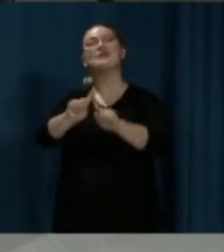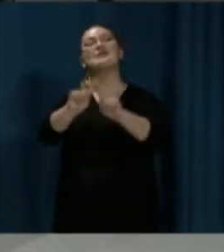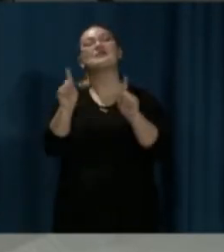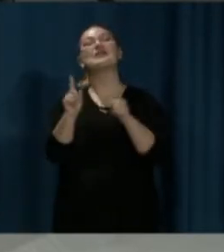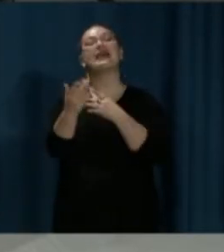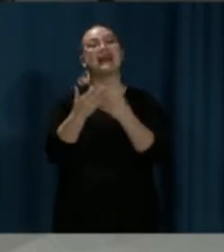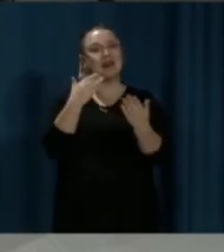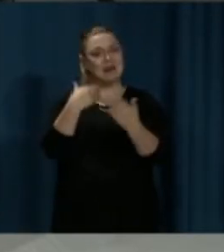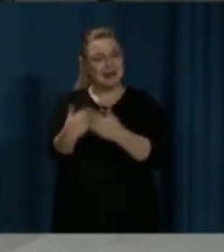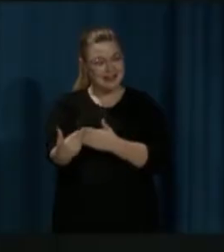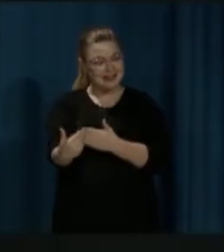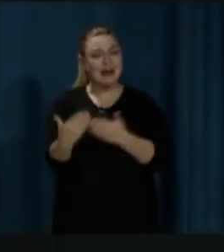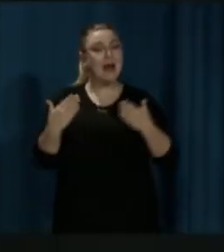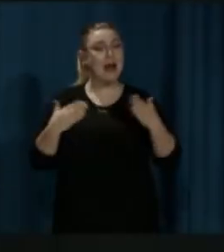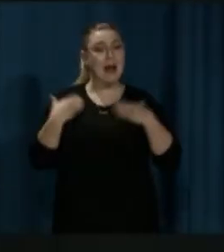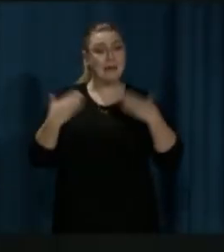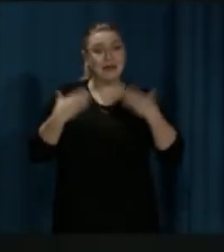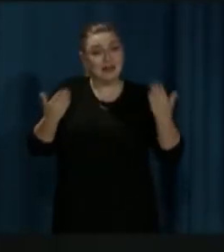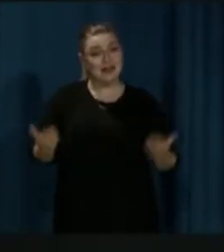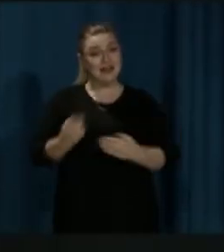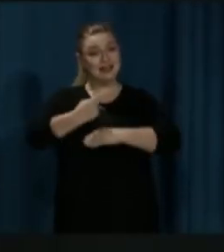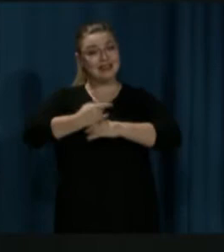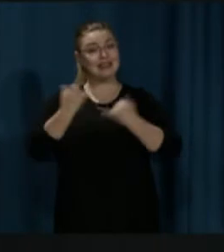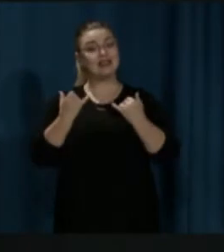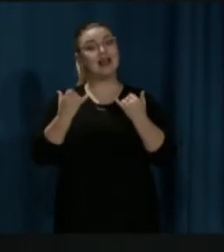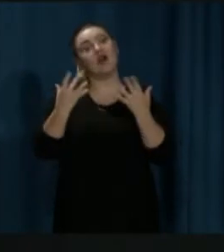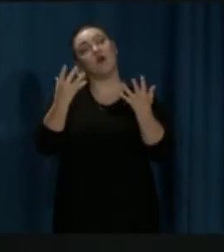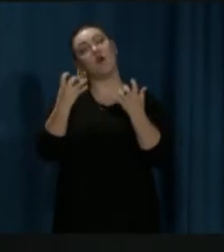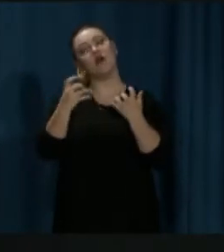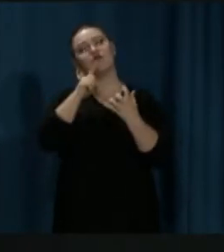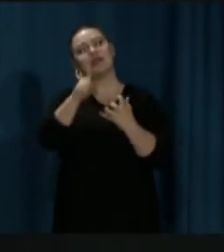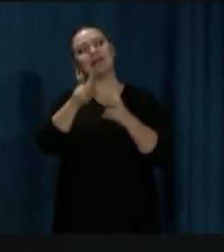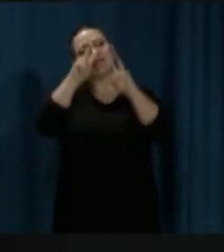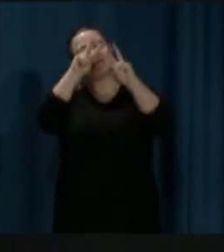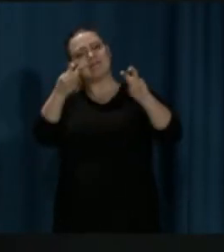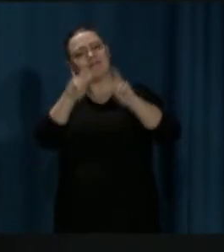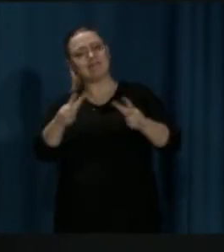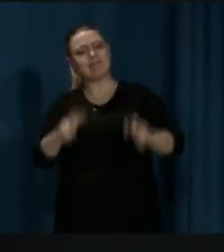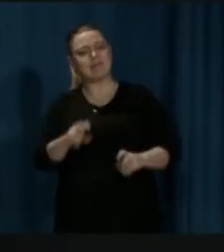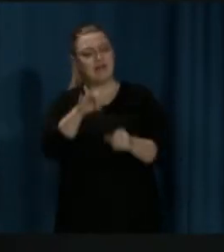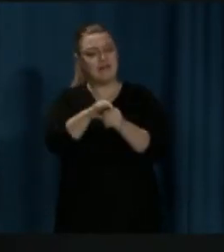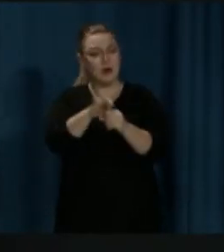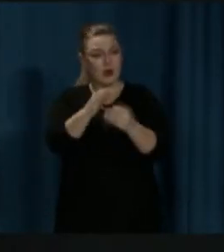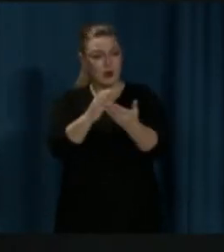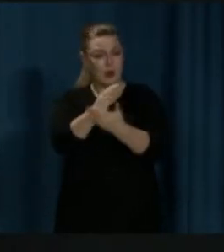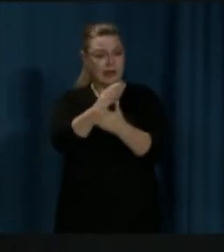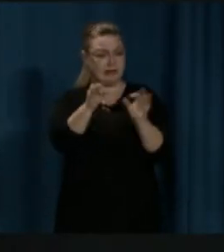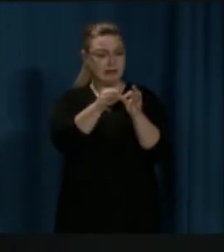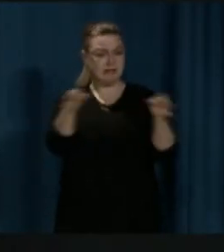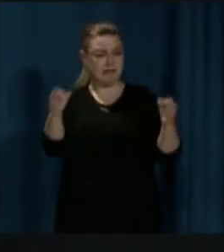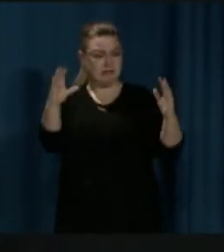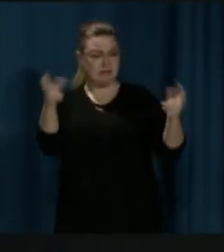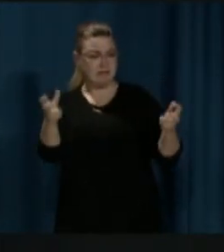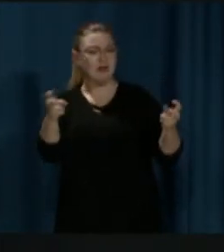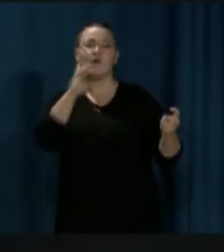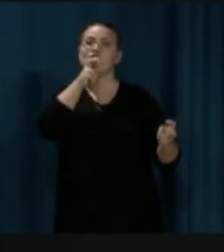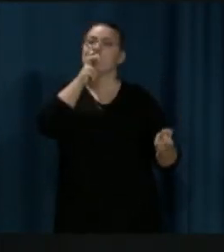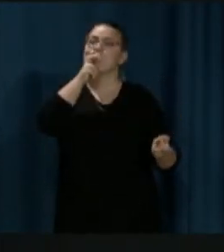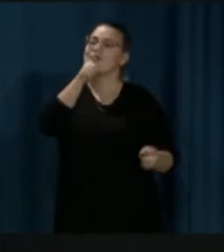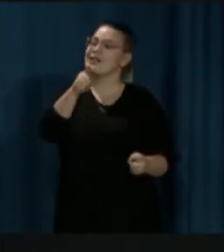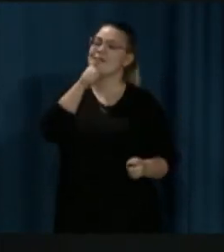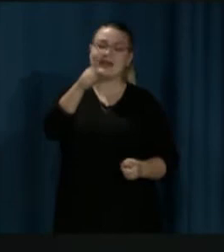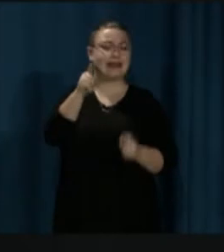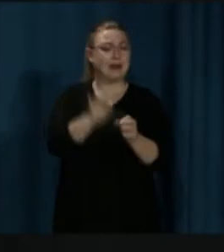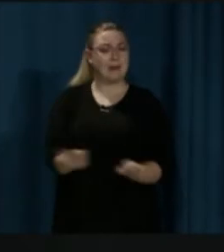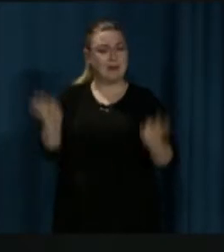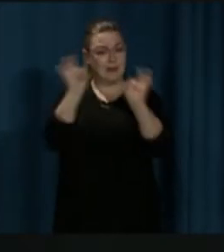have you with us today, a chance to really gain your insights on voter rights. And voter rights are always important, and the springtime of the year